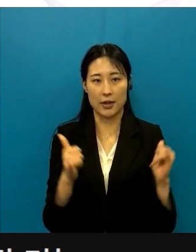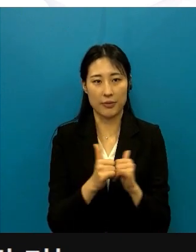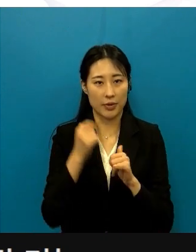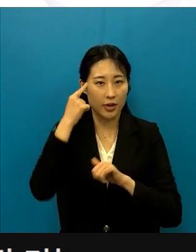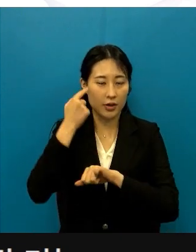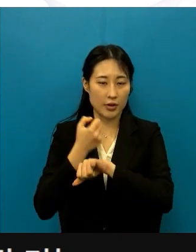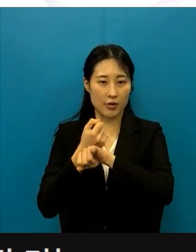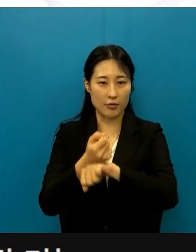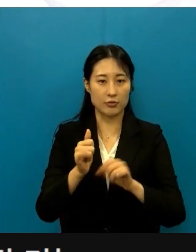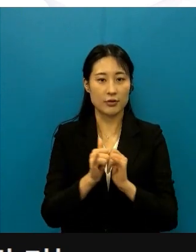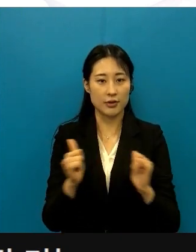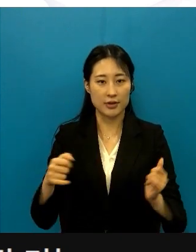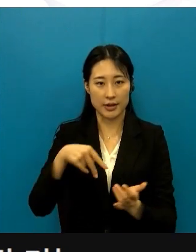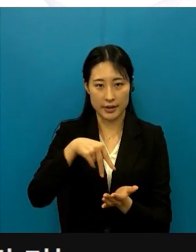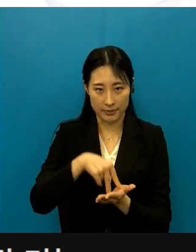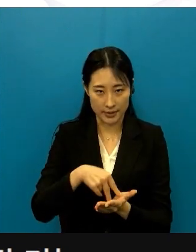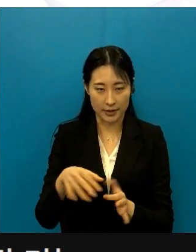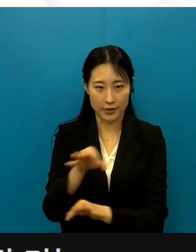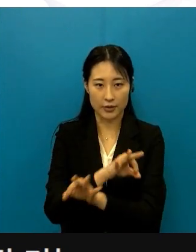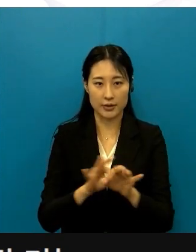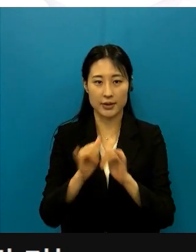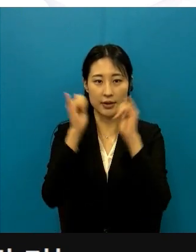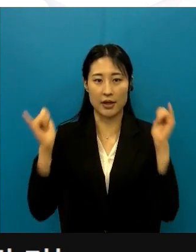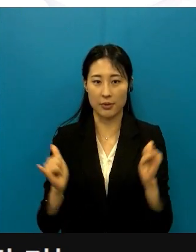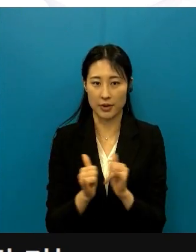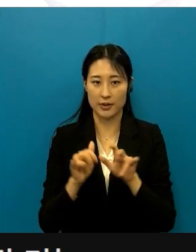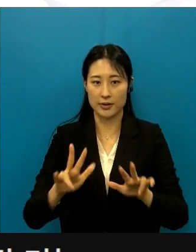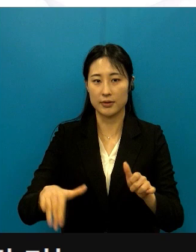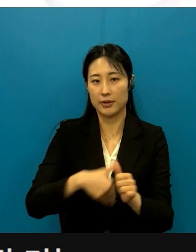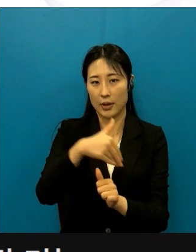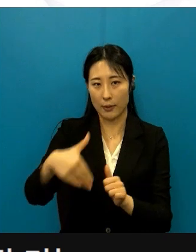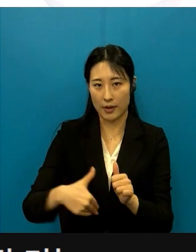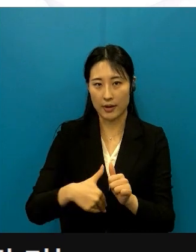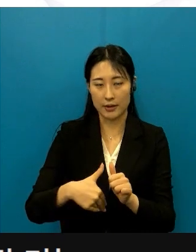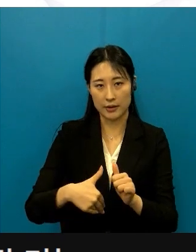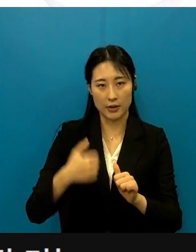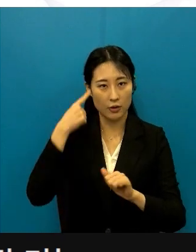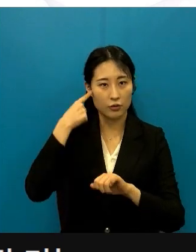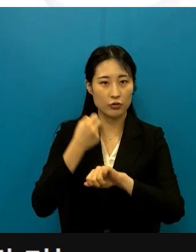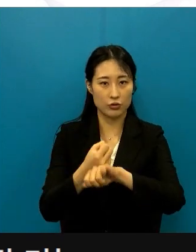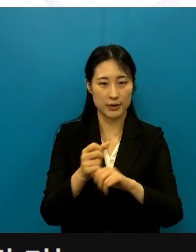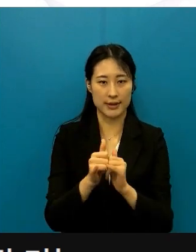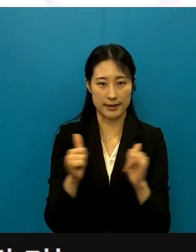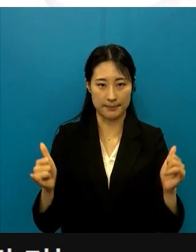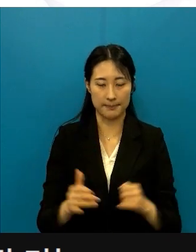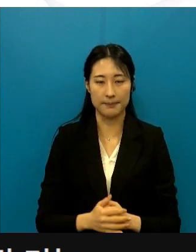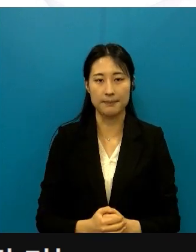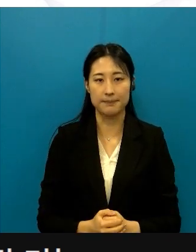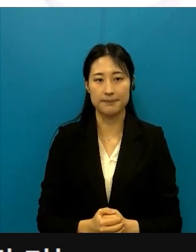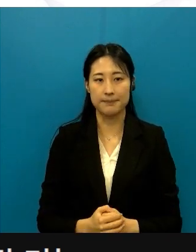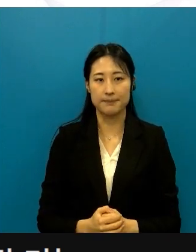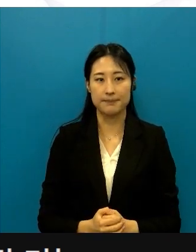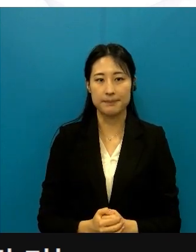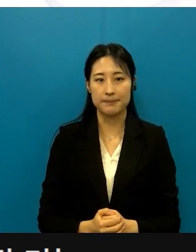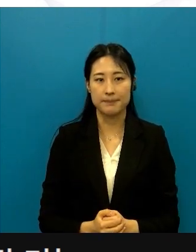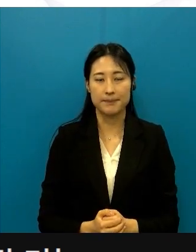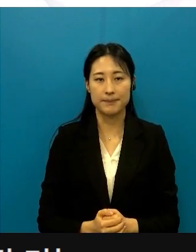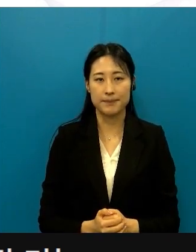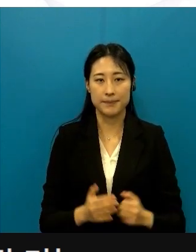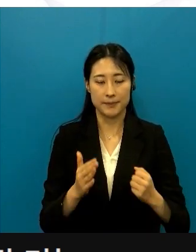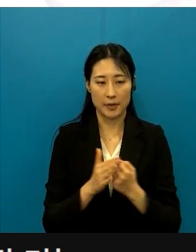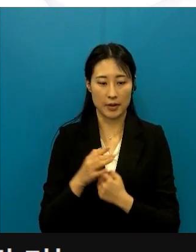protecting the rights of self-determination. I think that this